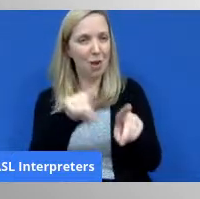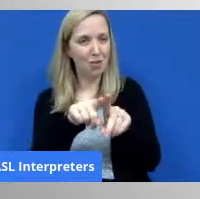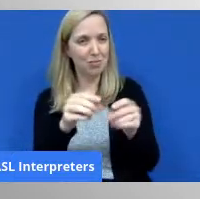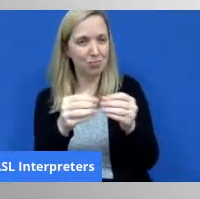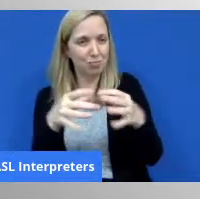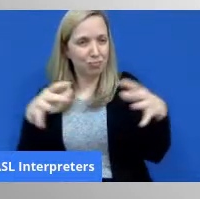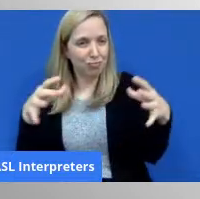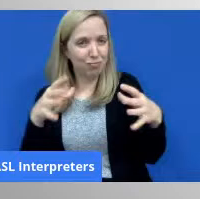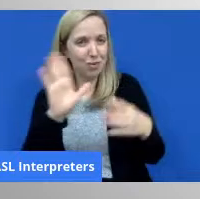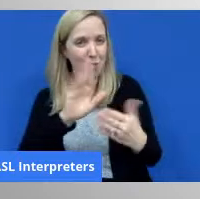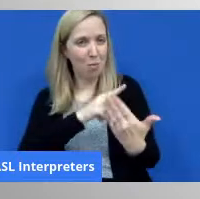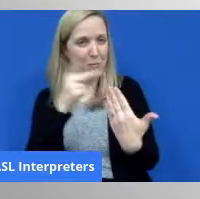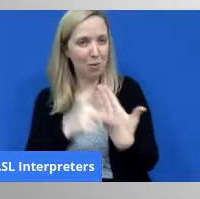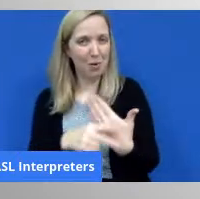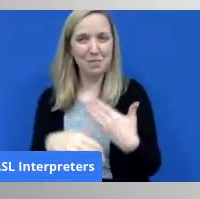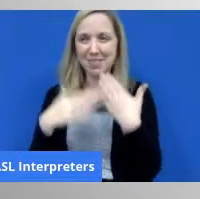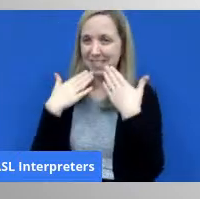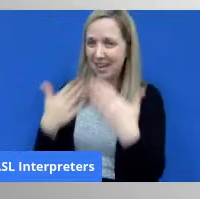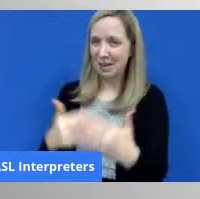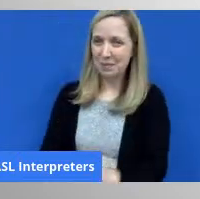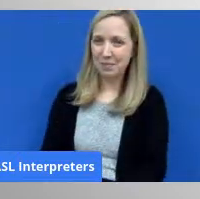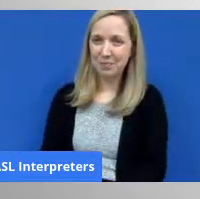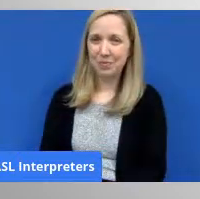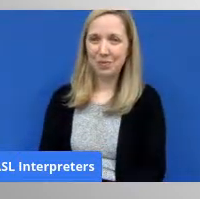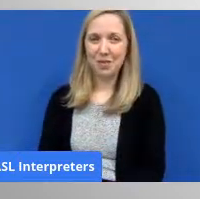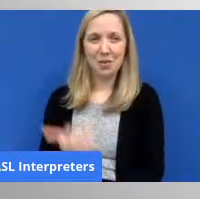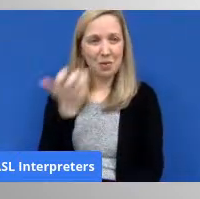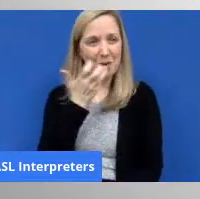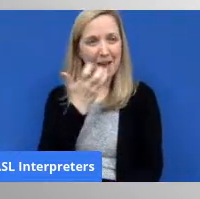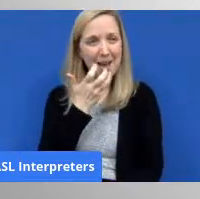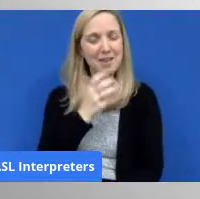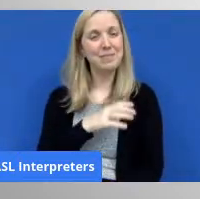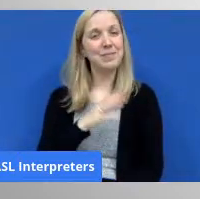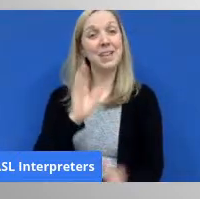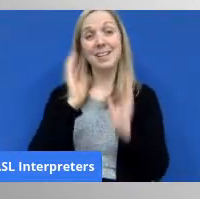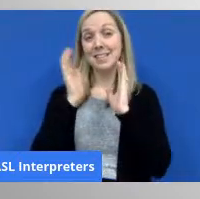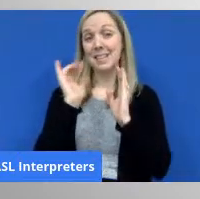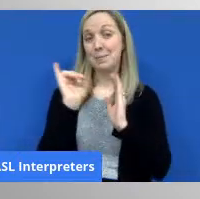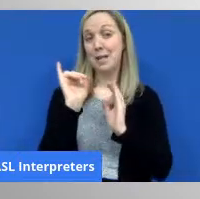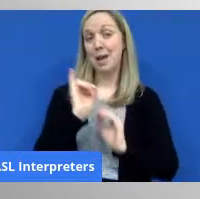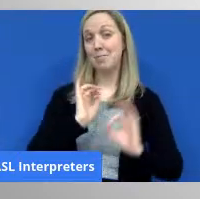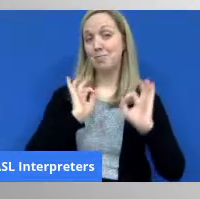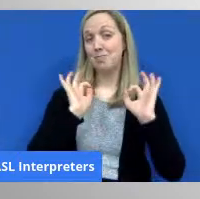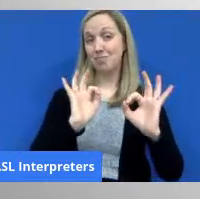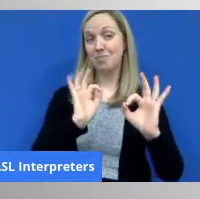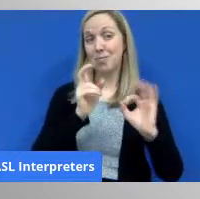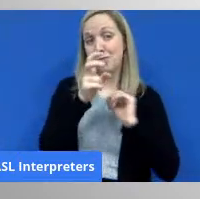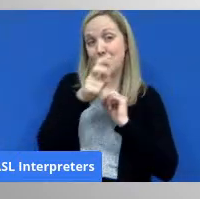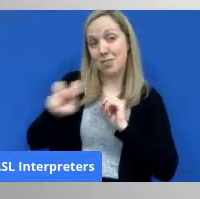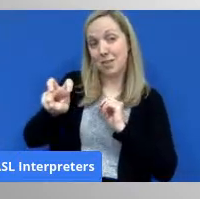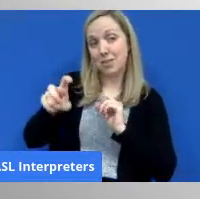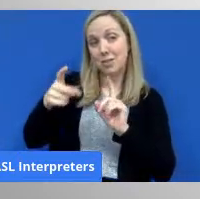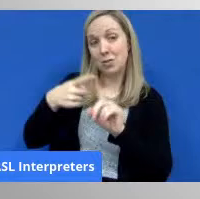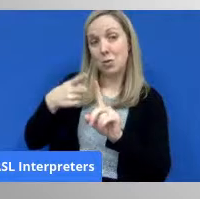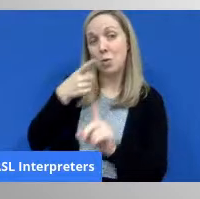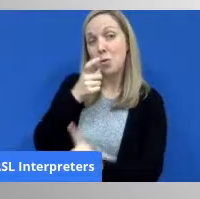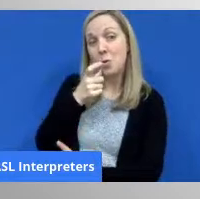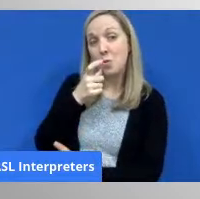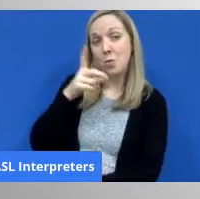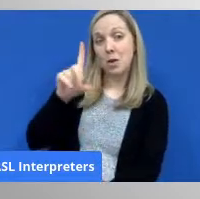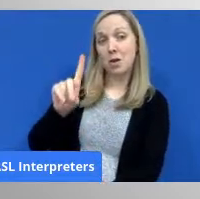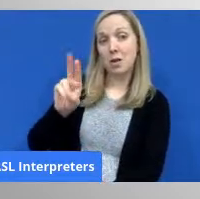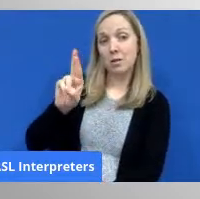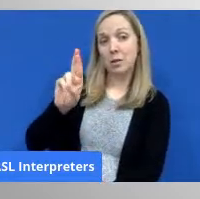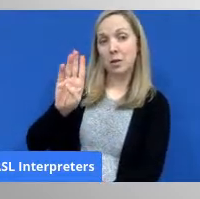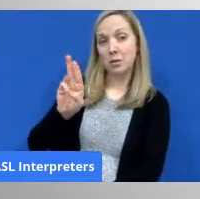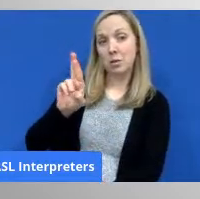Nicole. Well, that seems like a great transition to Dr. Brooks from the University of Georgia. I